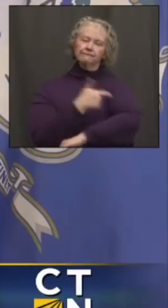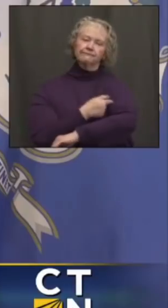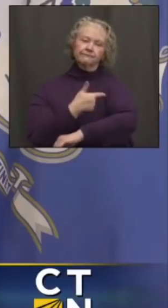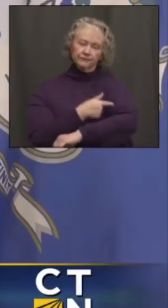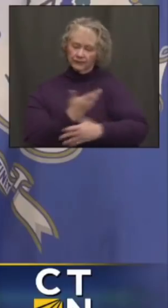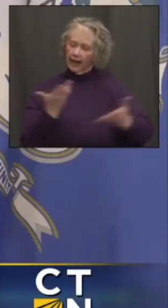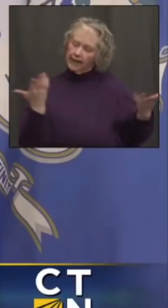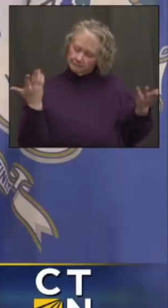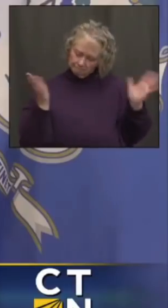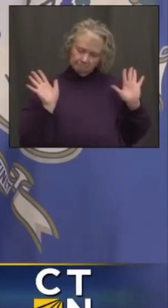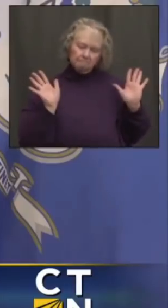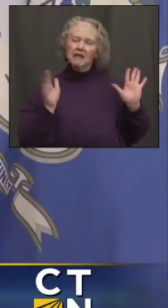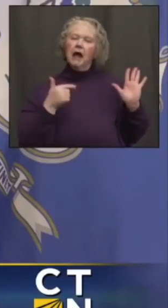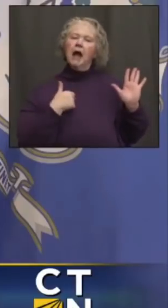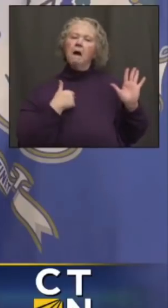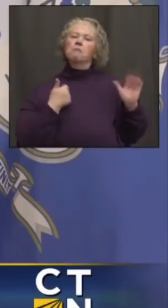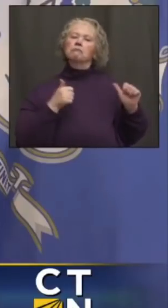their own peace of mind.